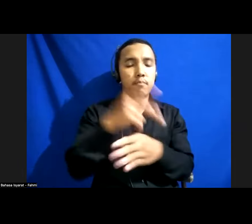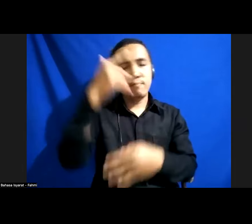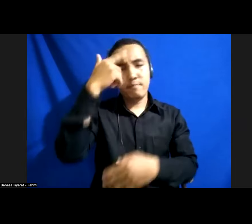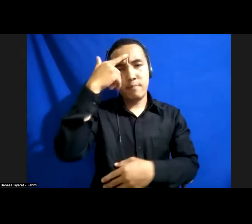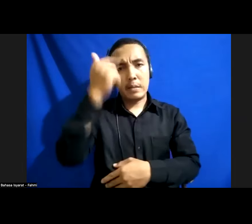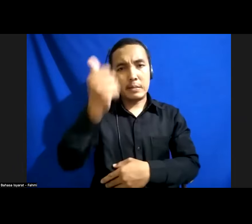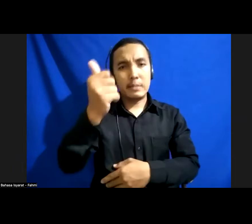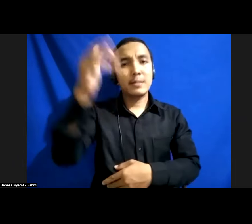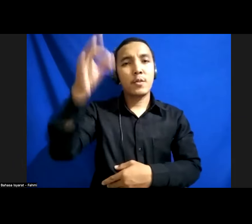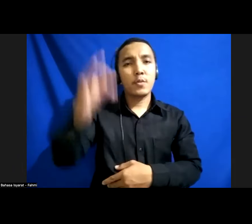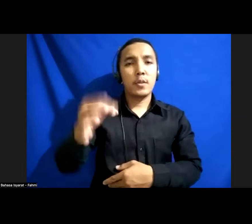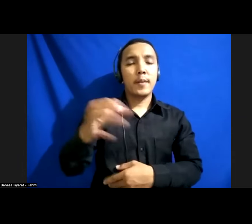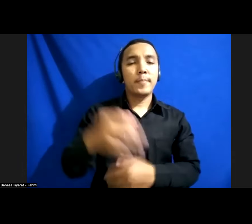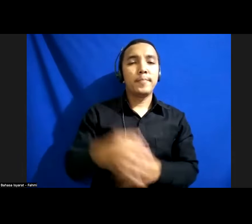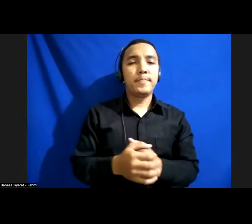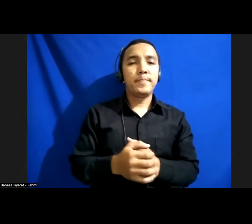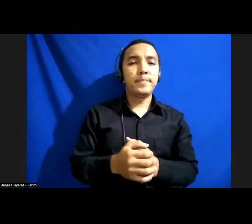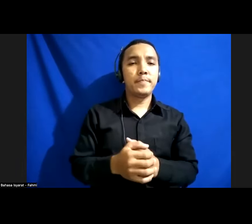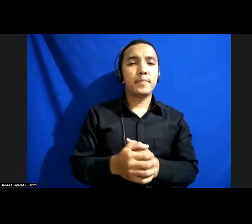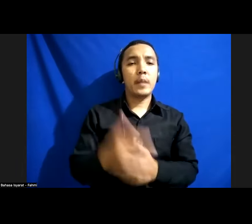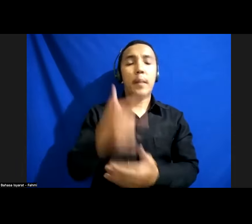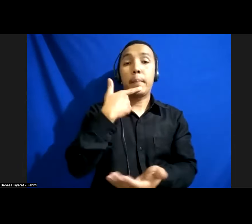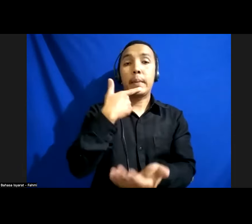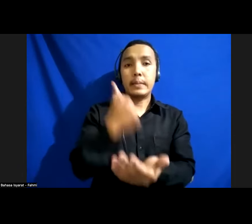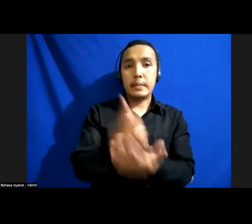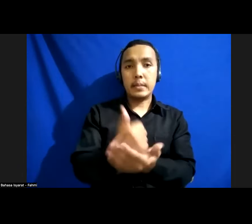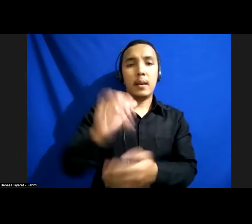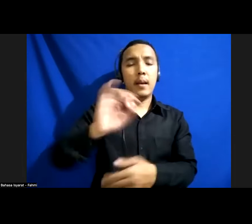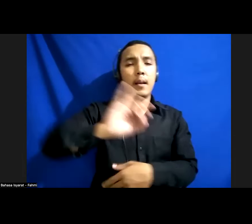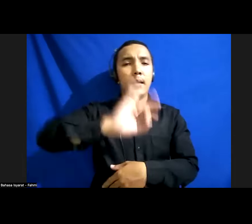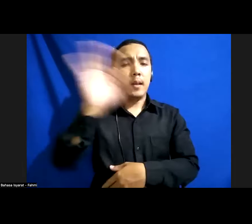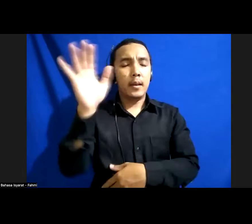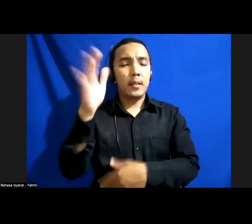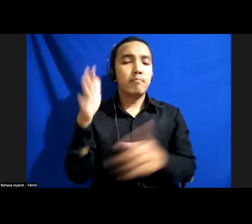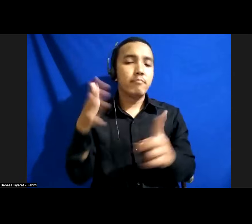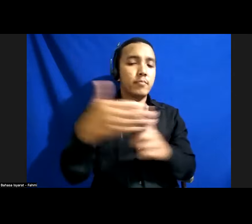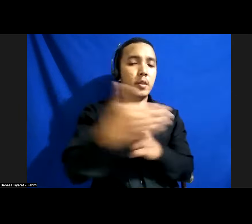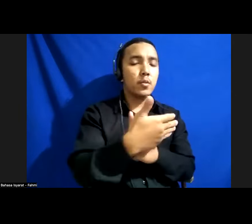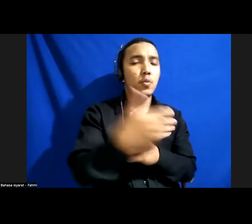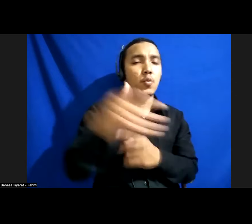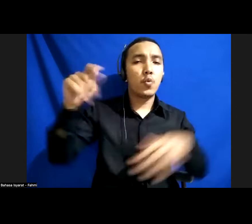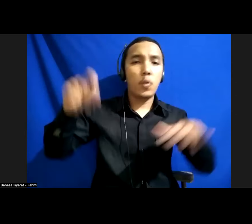transportation. And what's also important is legal protection and